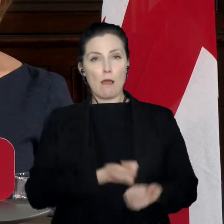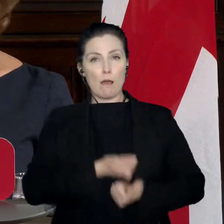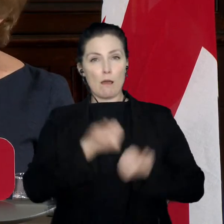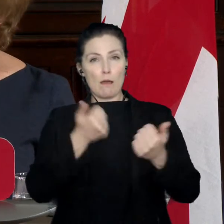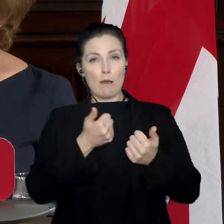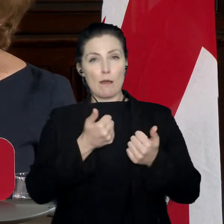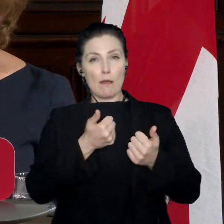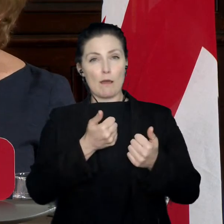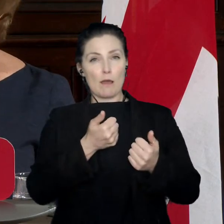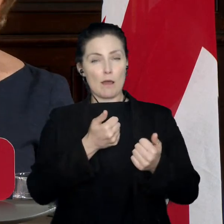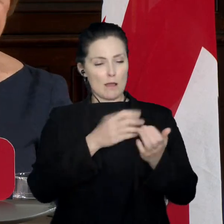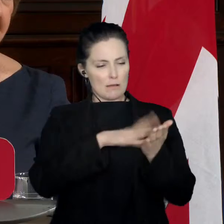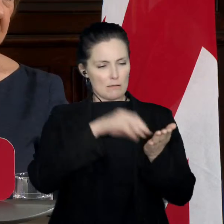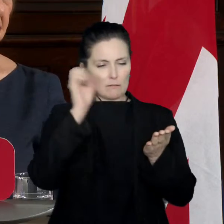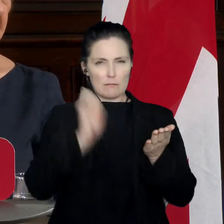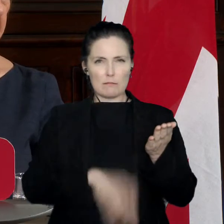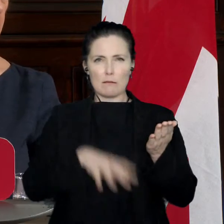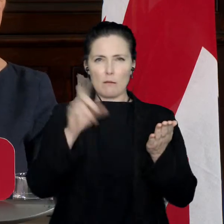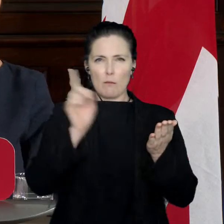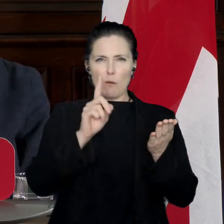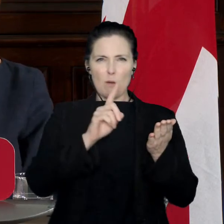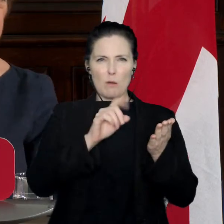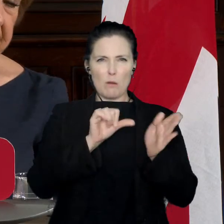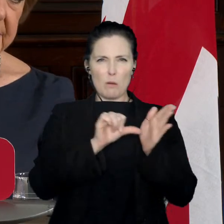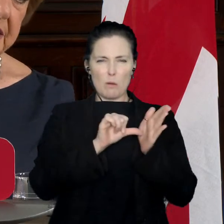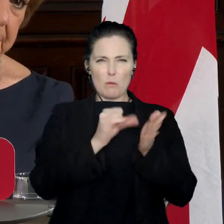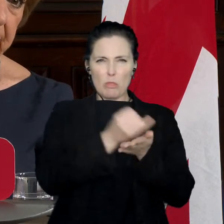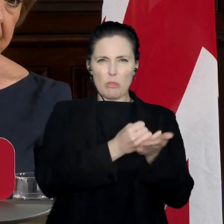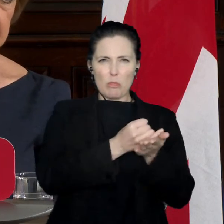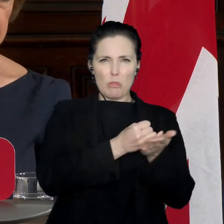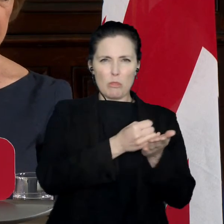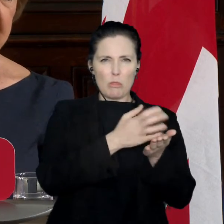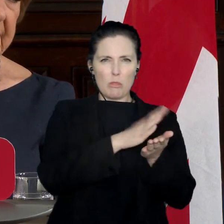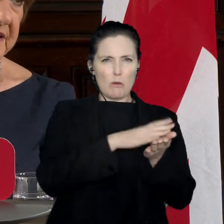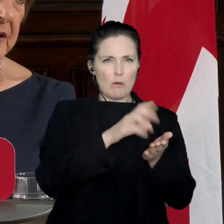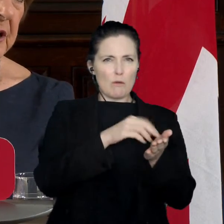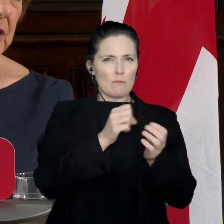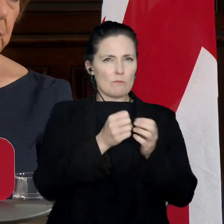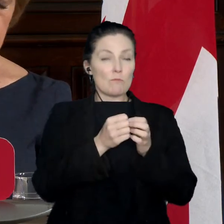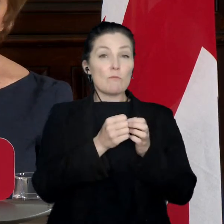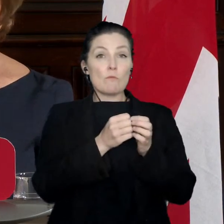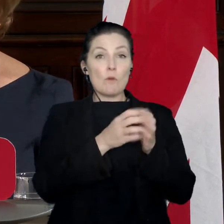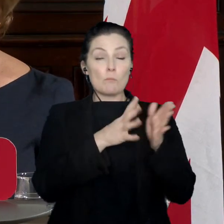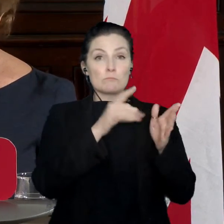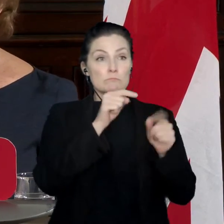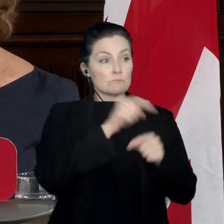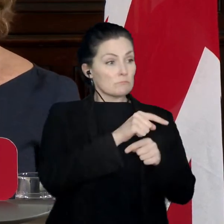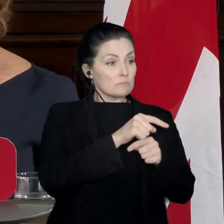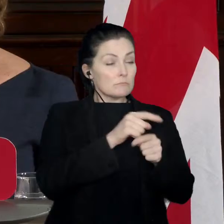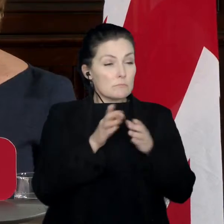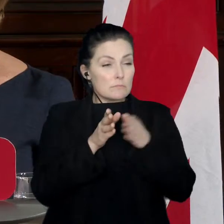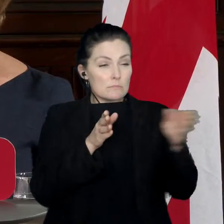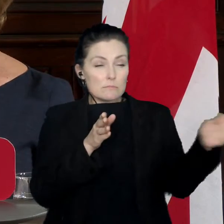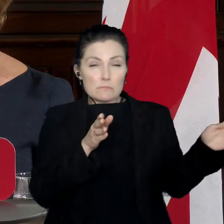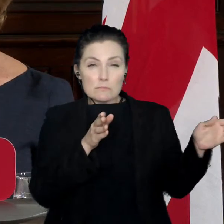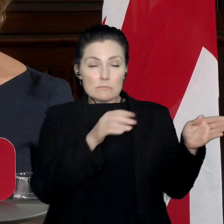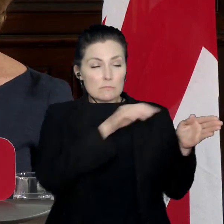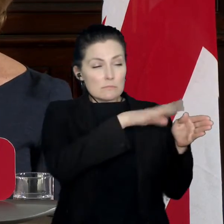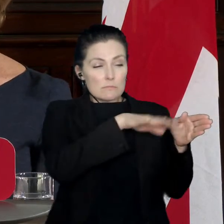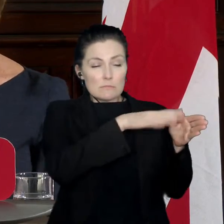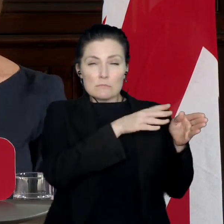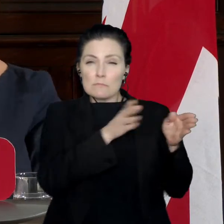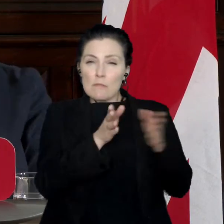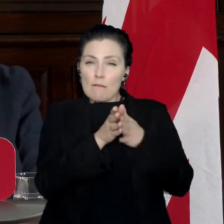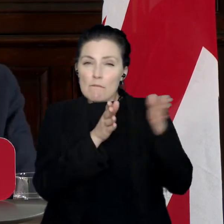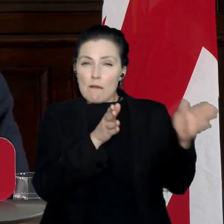the fringes to the mainstream, but to rid a party of that cancer will always be a journey. We can never take our foot off